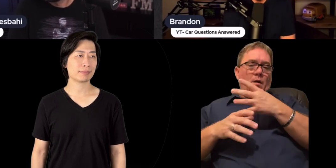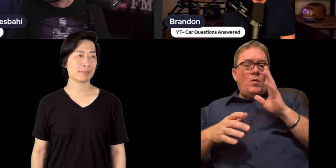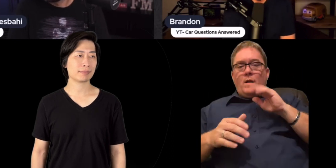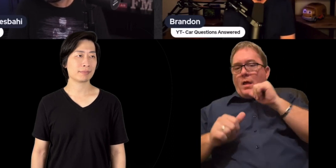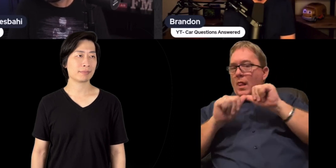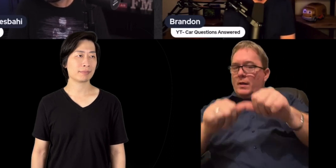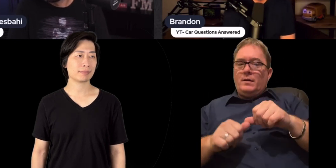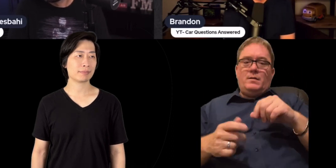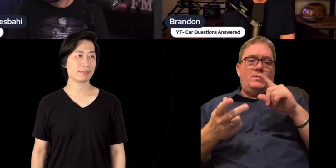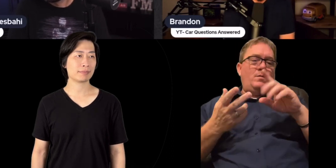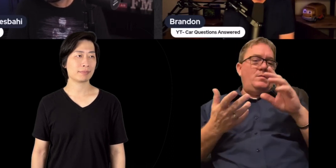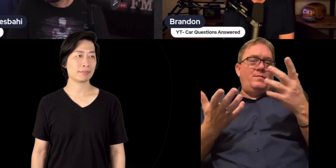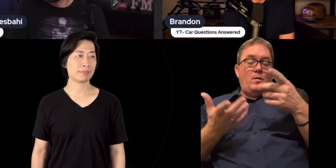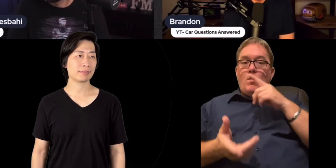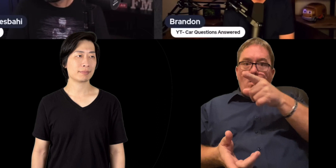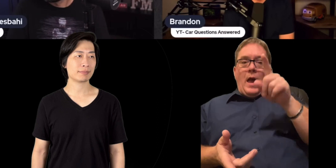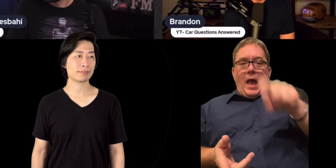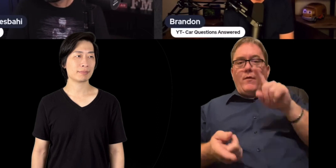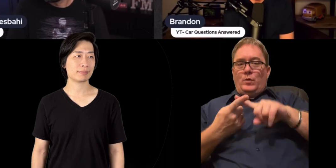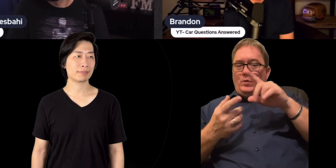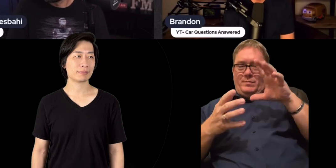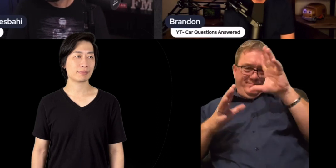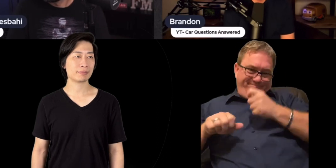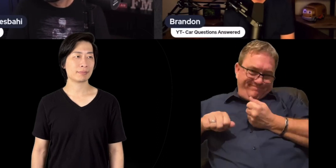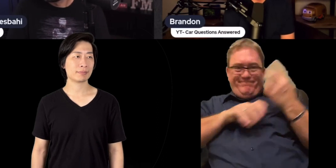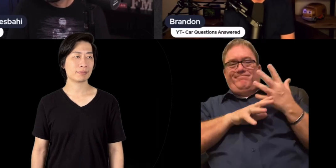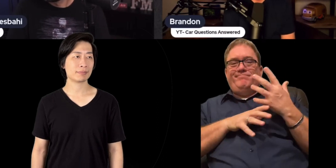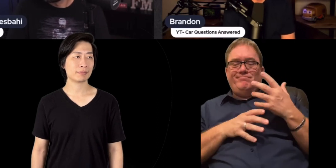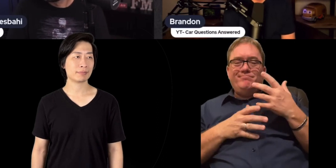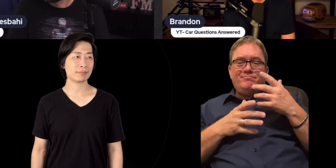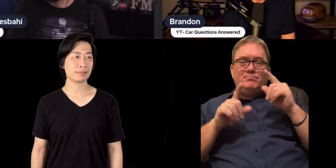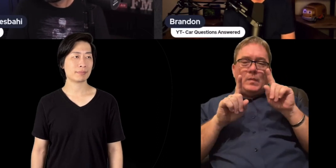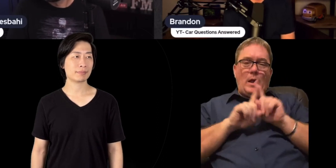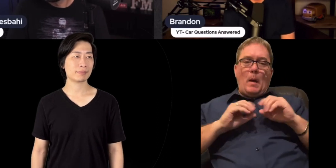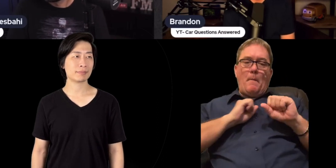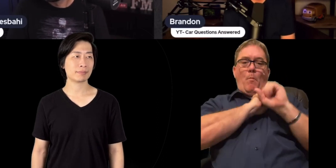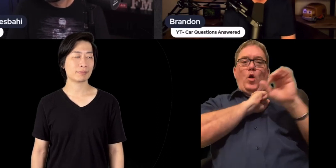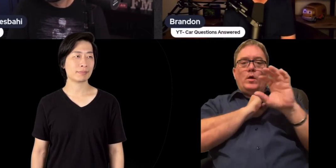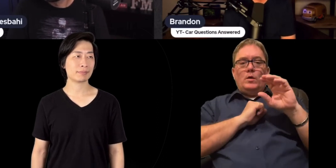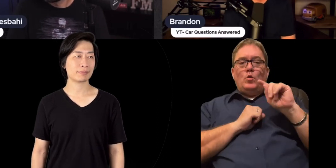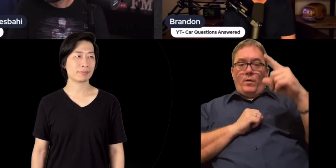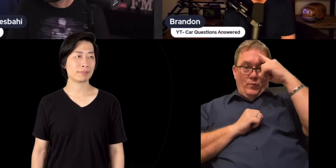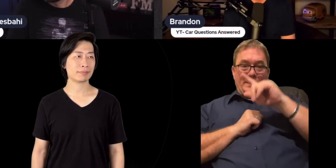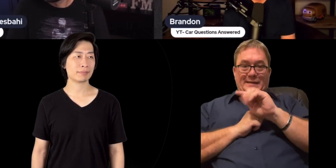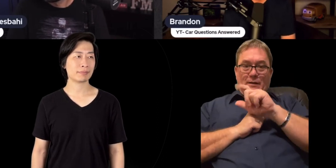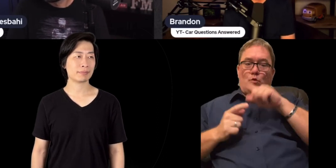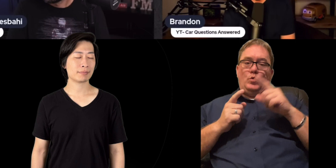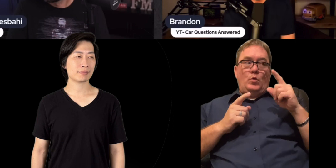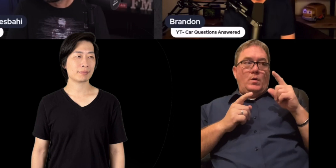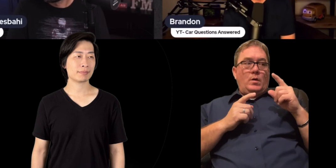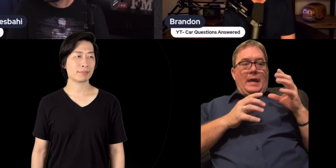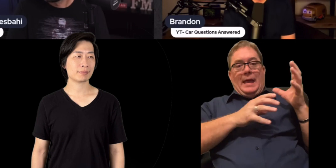and you really have to crush that as a marketing tool for Tesla to be able to convert people